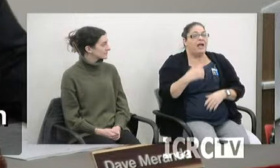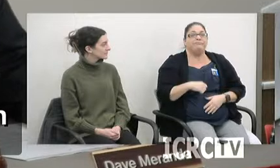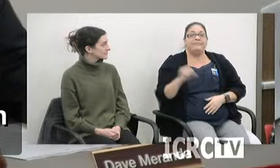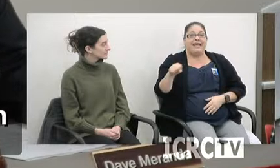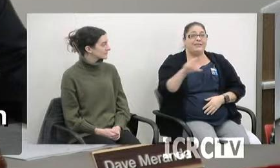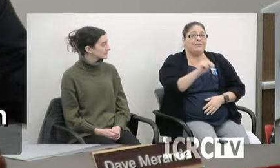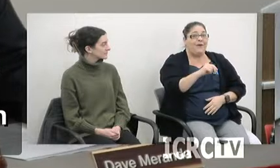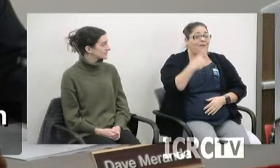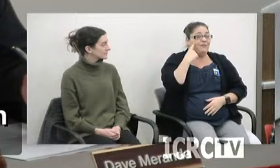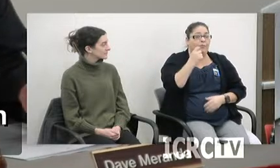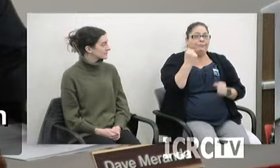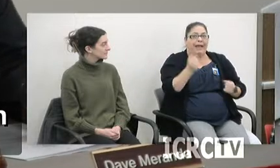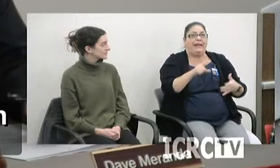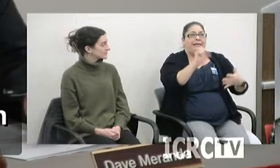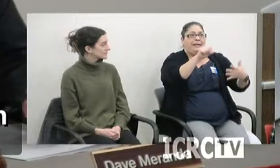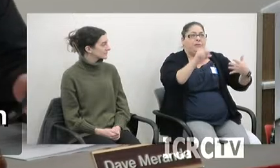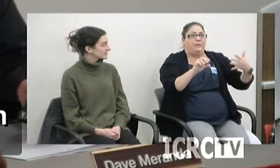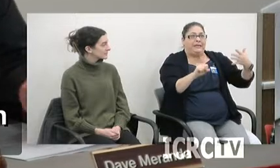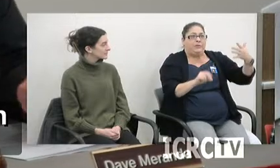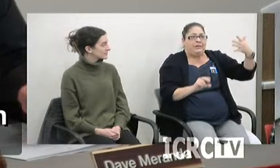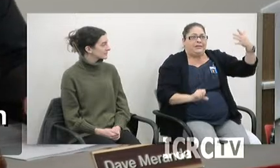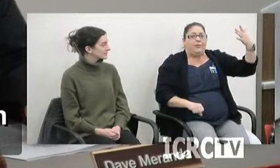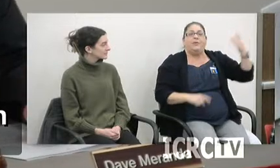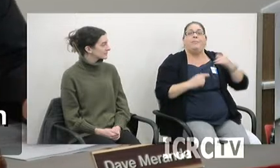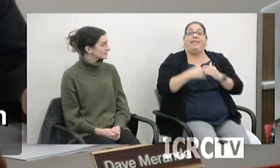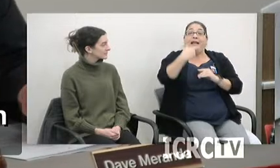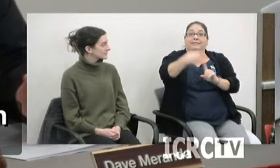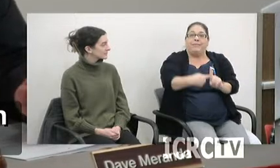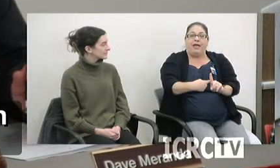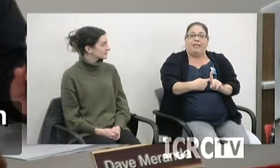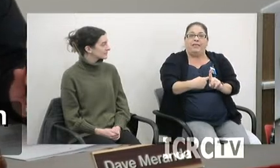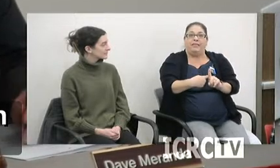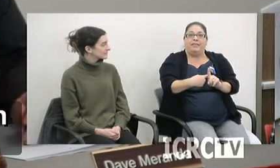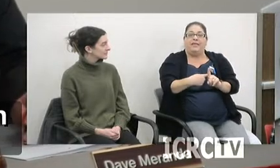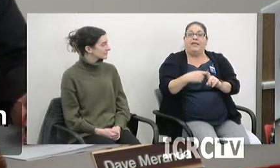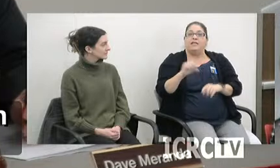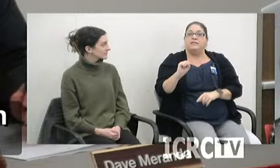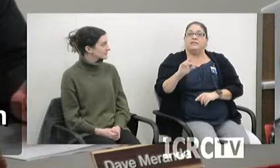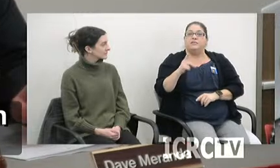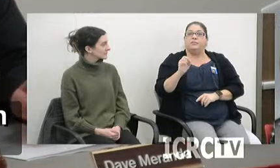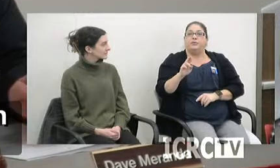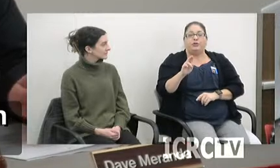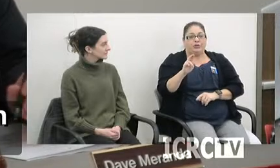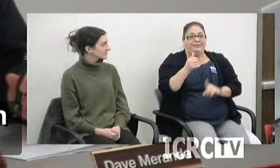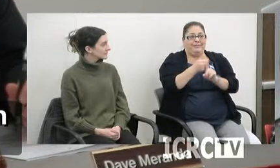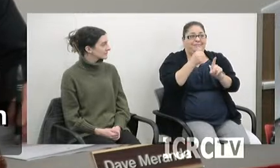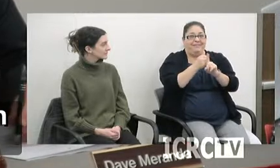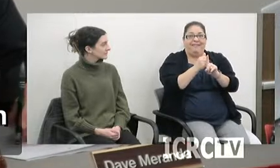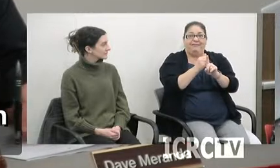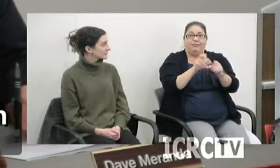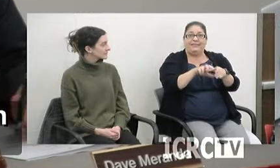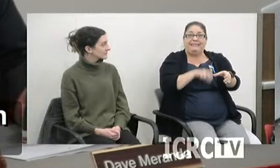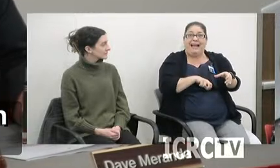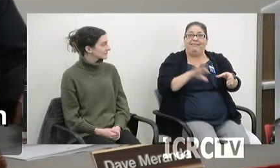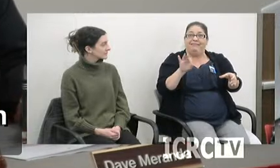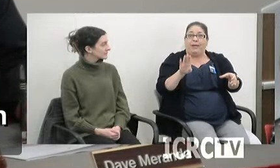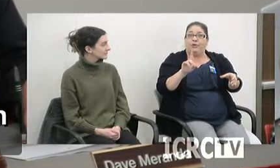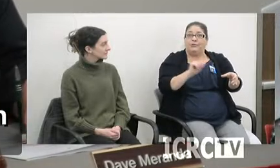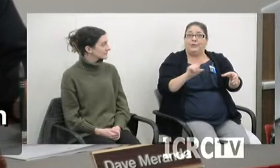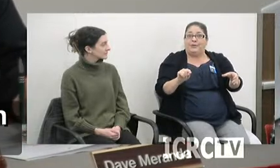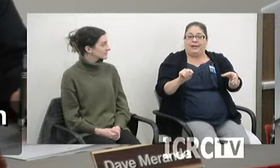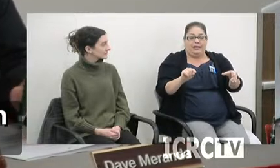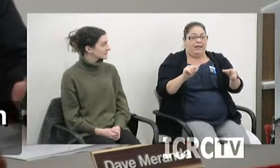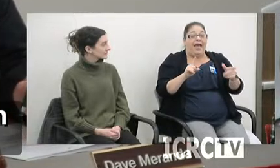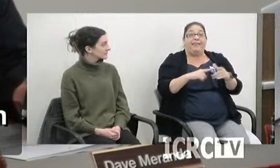on a lot of things. And then the next month, the superintendent resigned. That was February of 2020. And